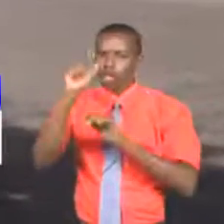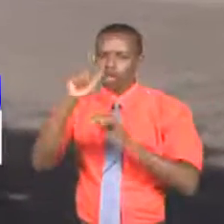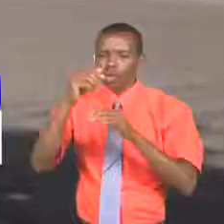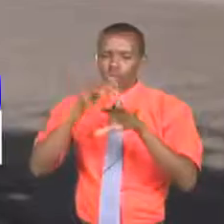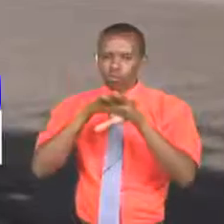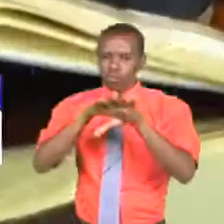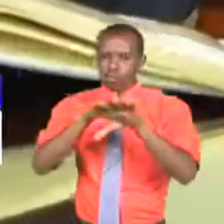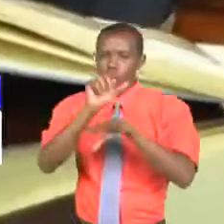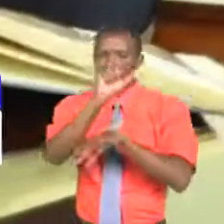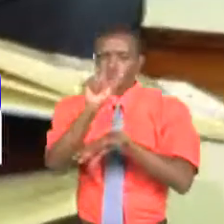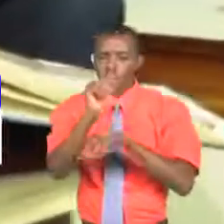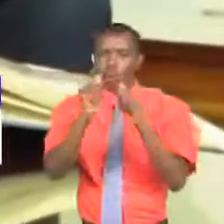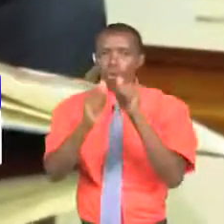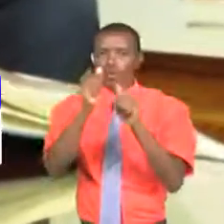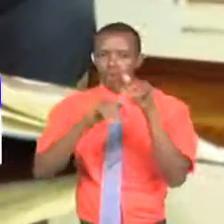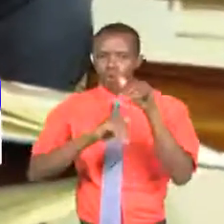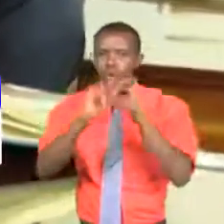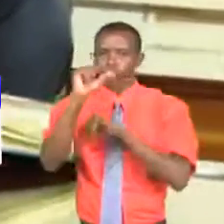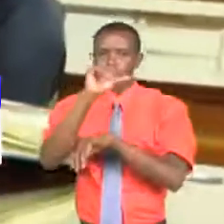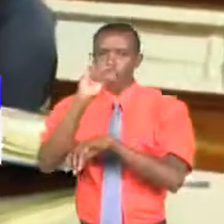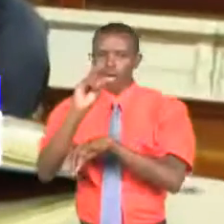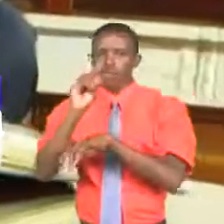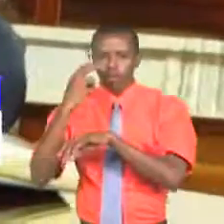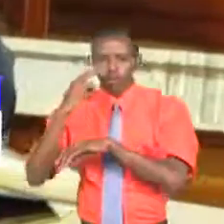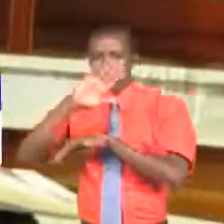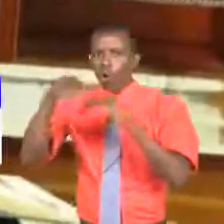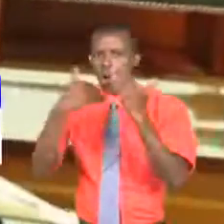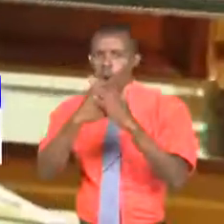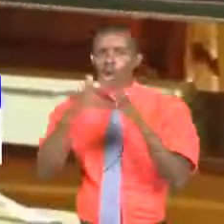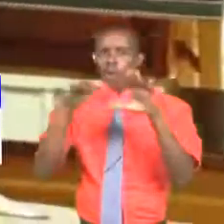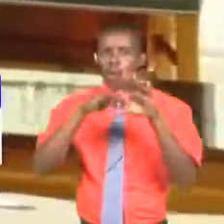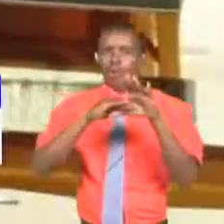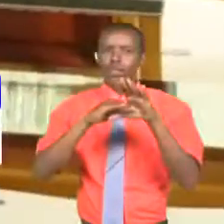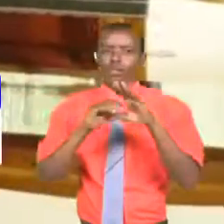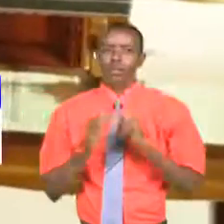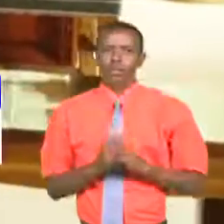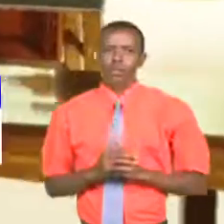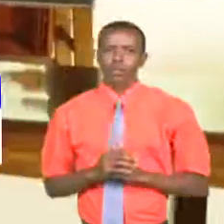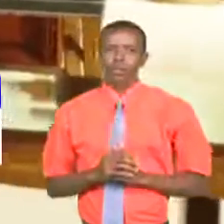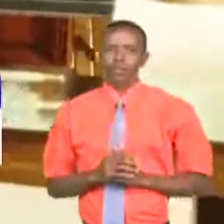integration in the region, which is in accordance with IGAD's vision for all its member states.